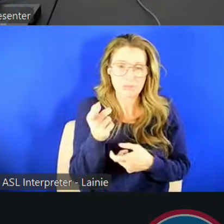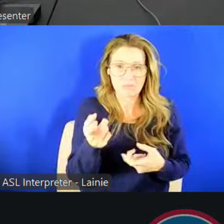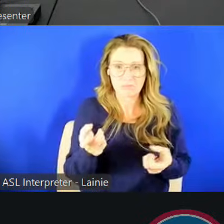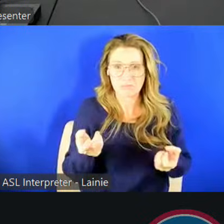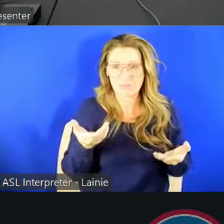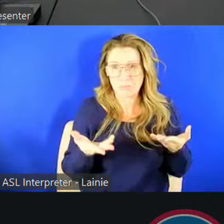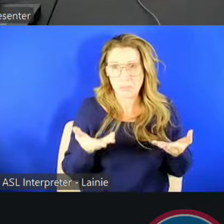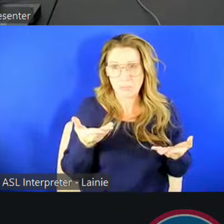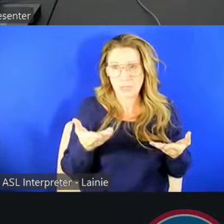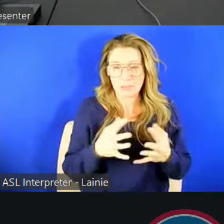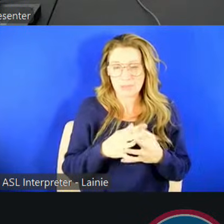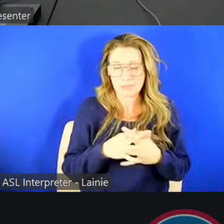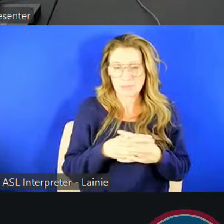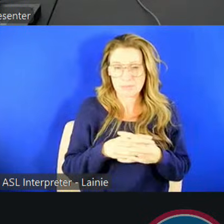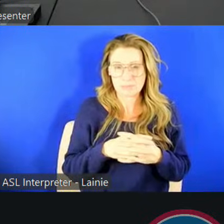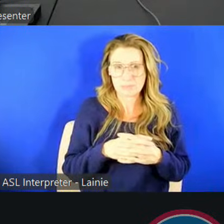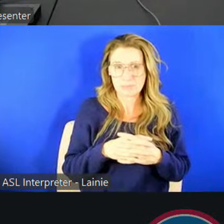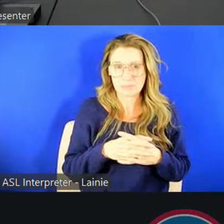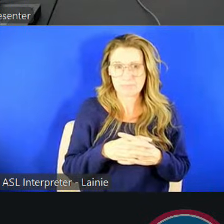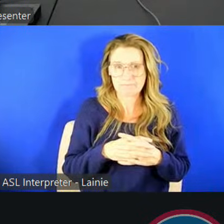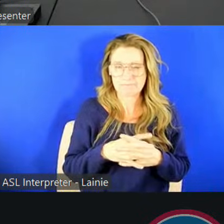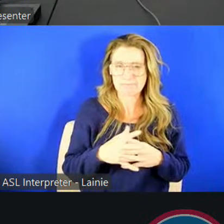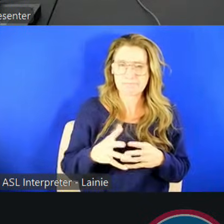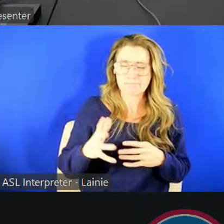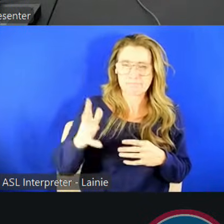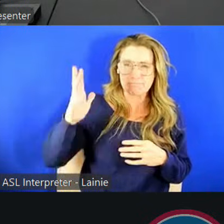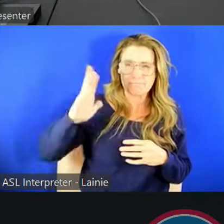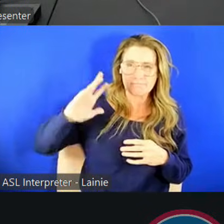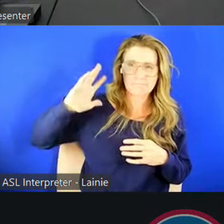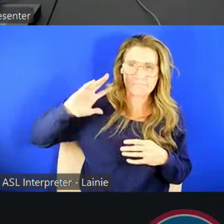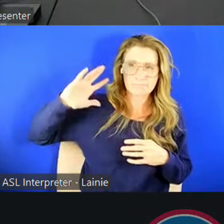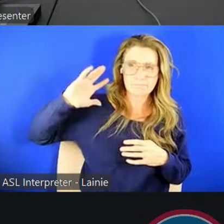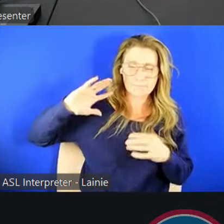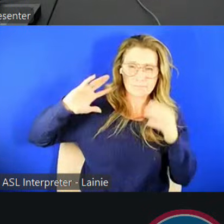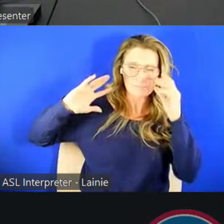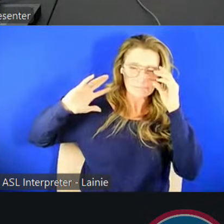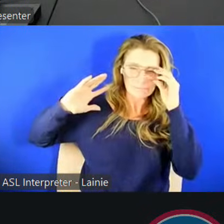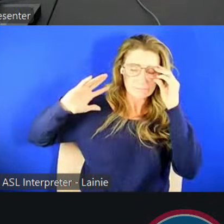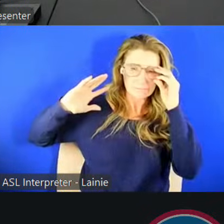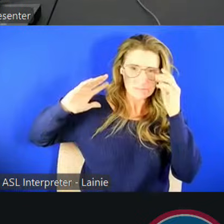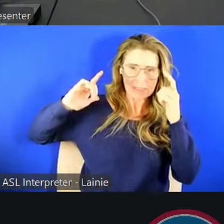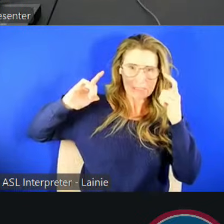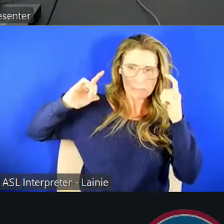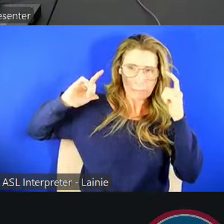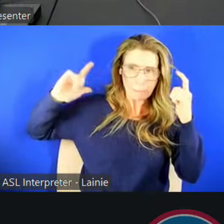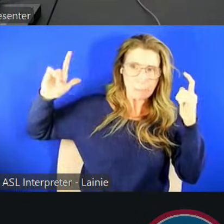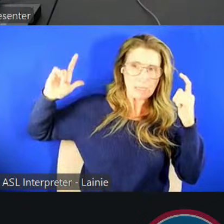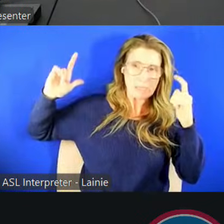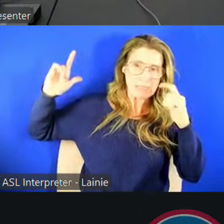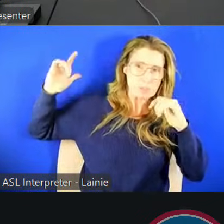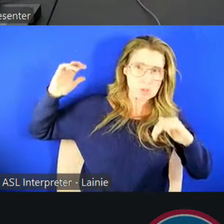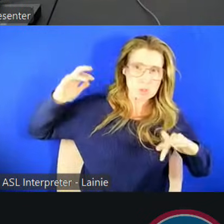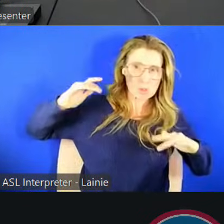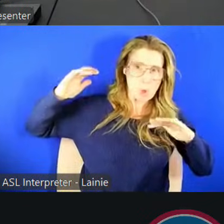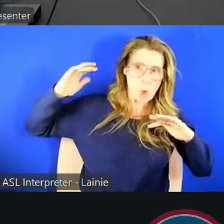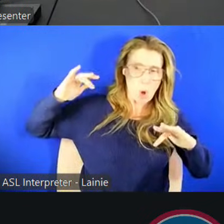As you may recall, historically, in some of the huge snows that we've